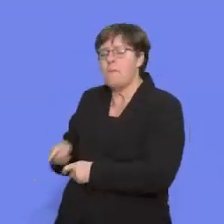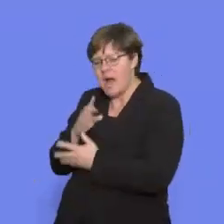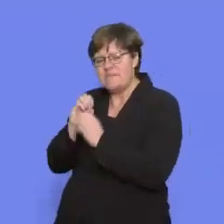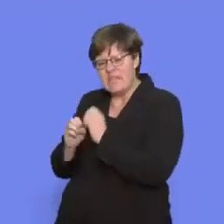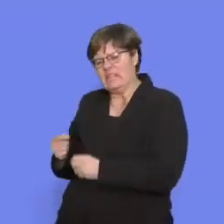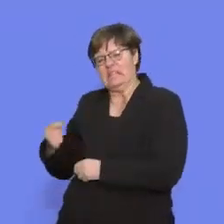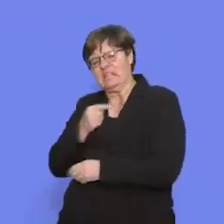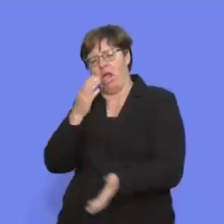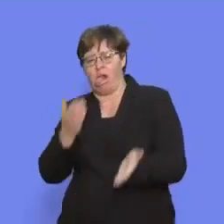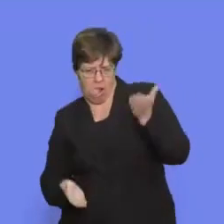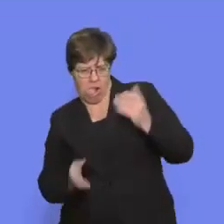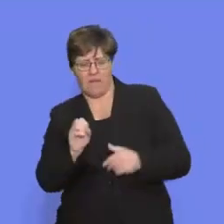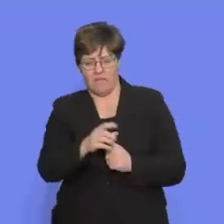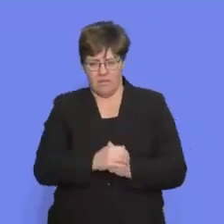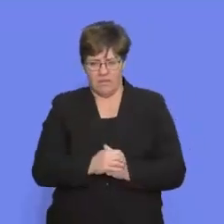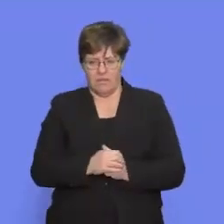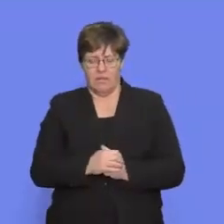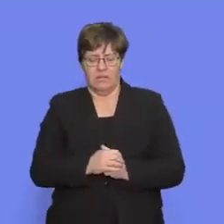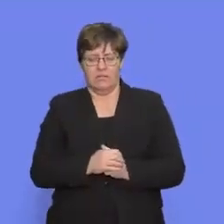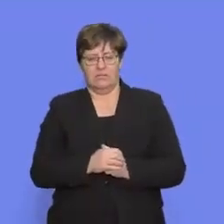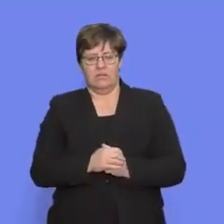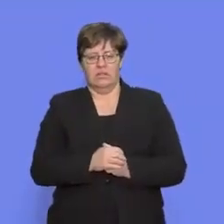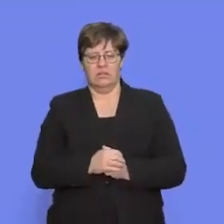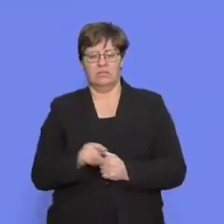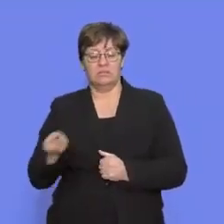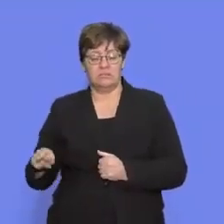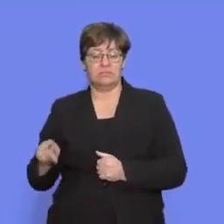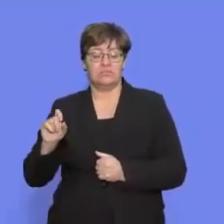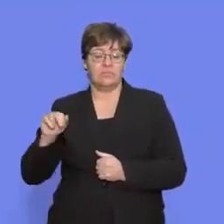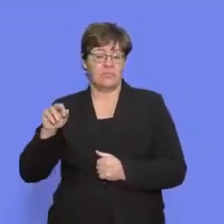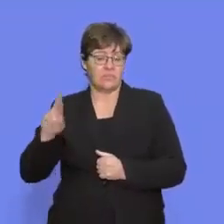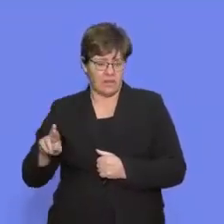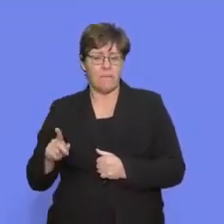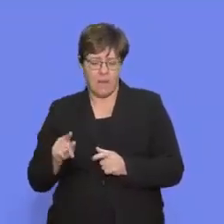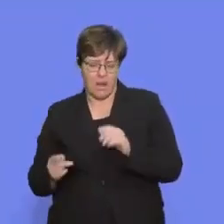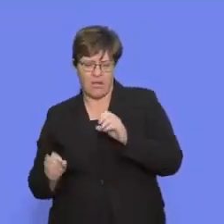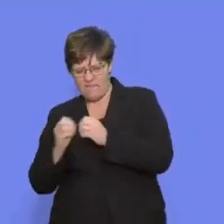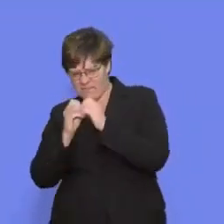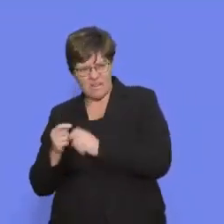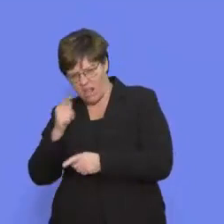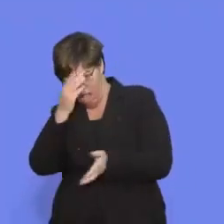to happen? The effector will reverse the imbalance, and then the